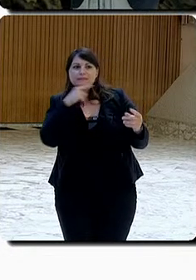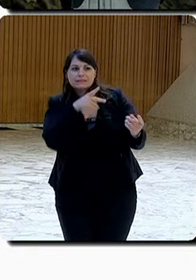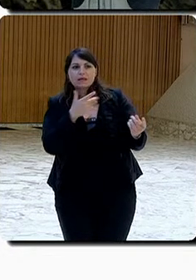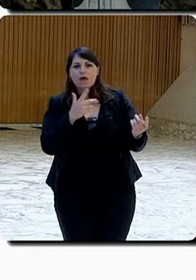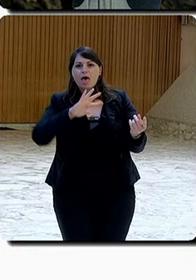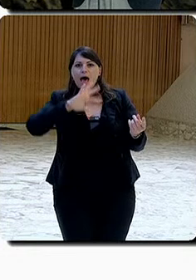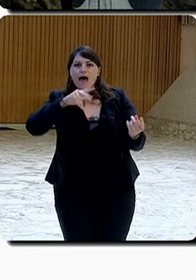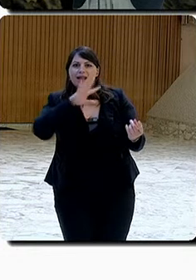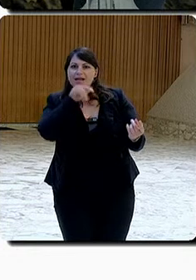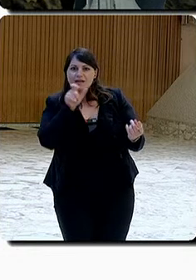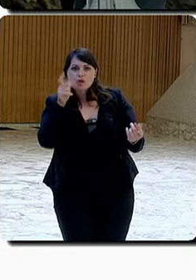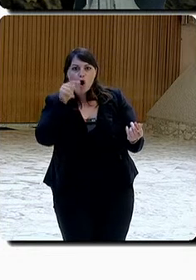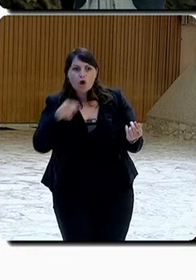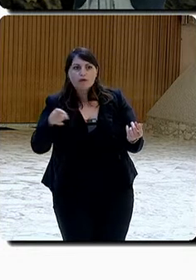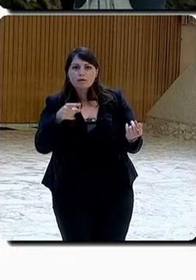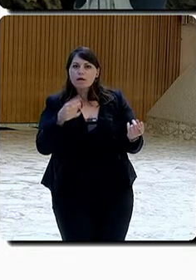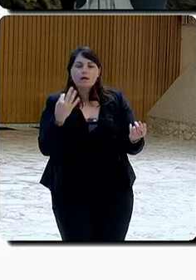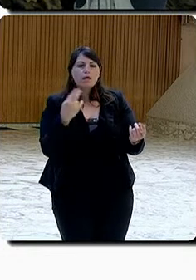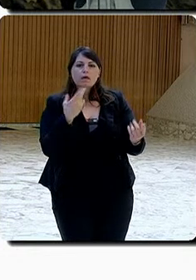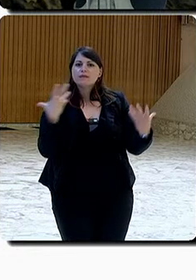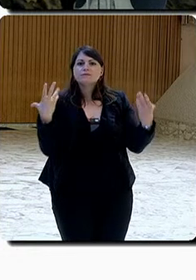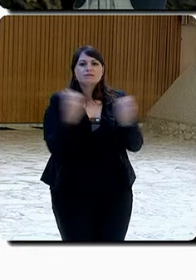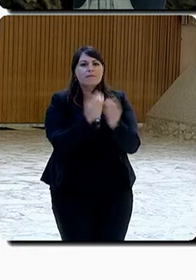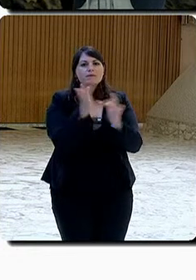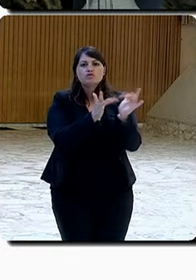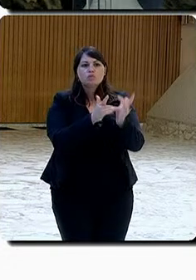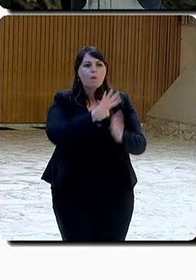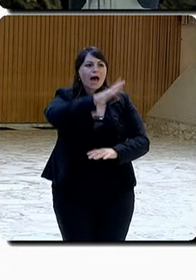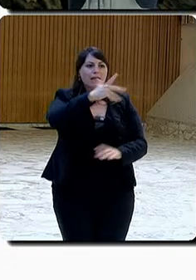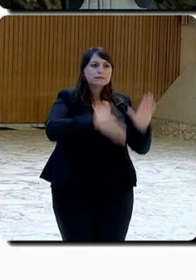Let's look at Anna and Simeon.